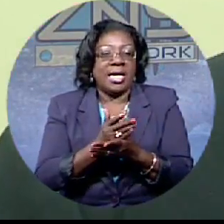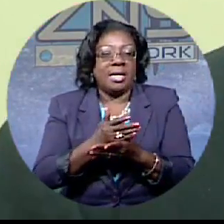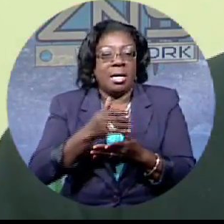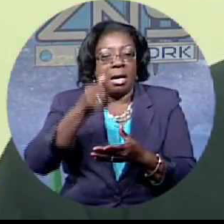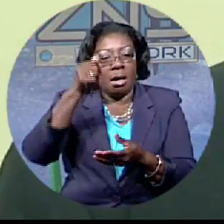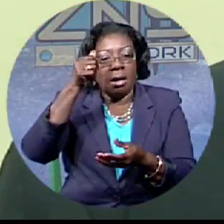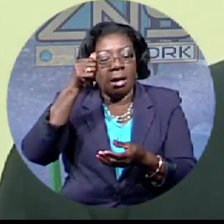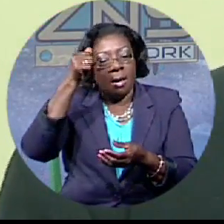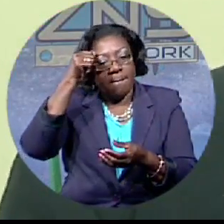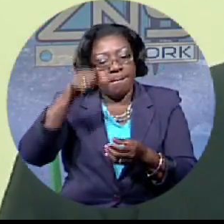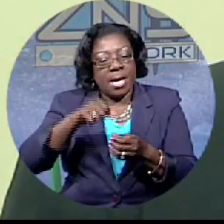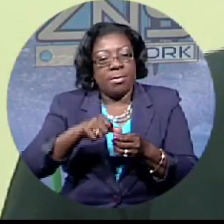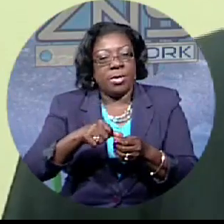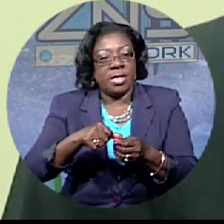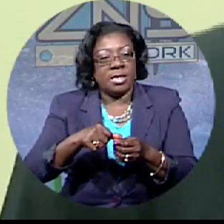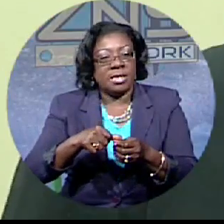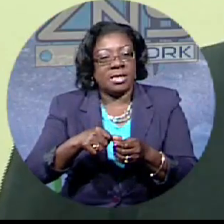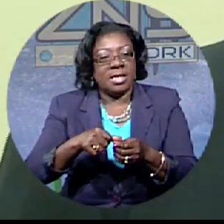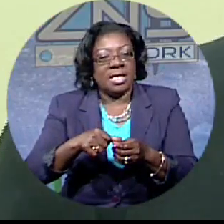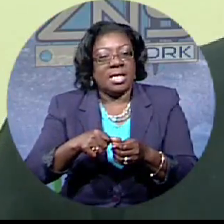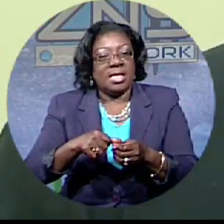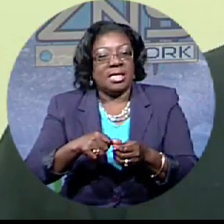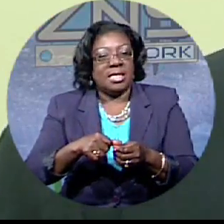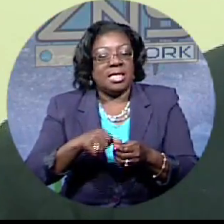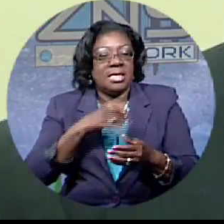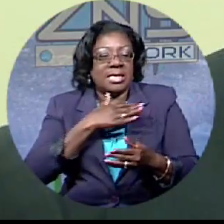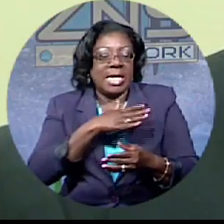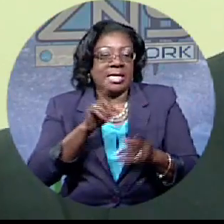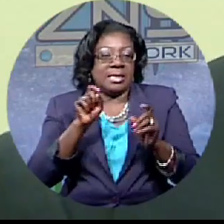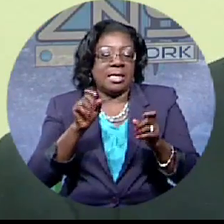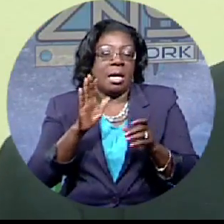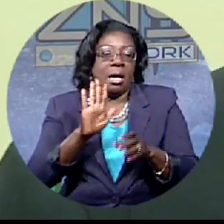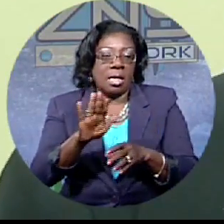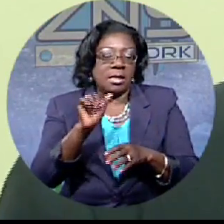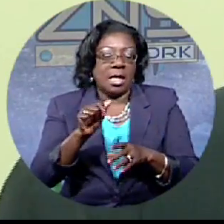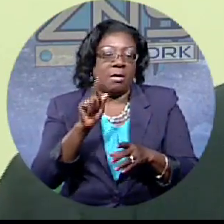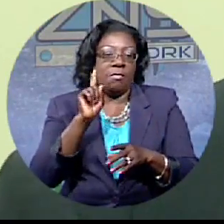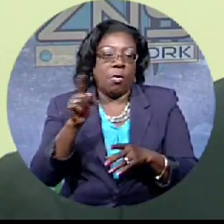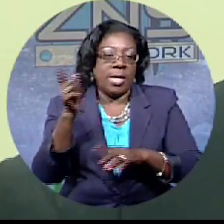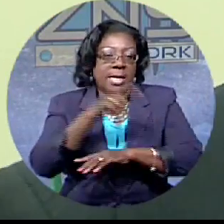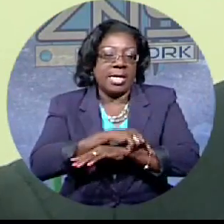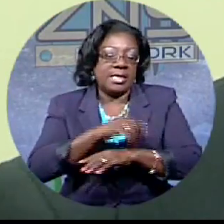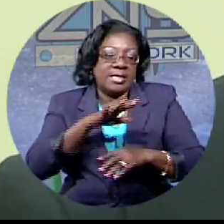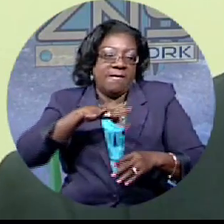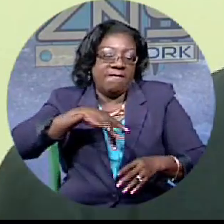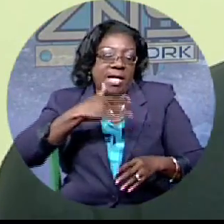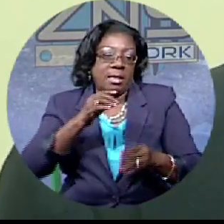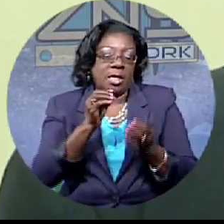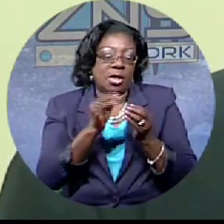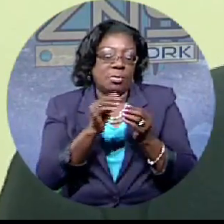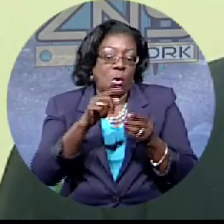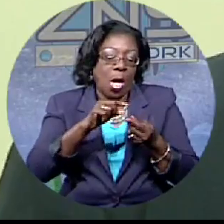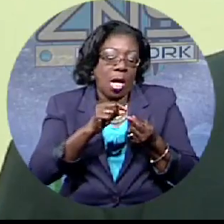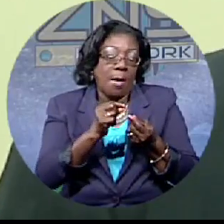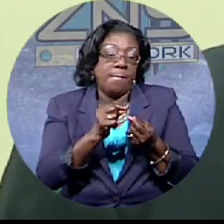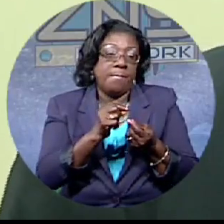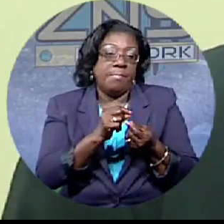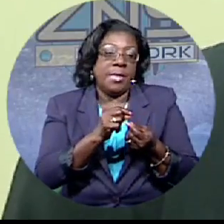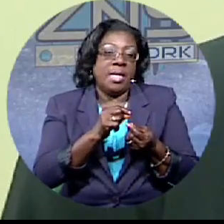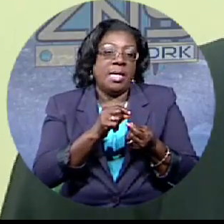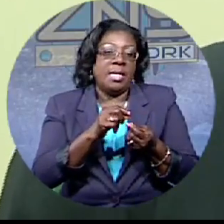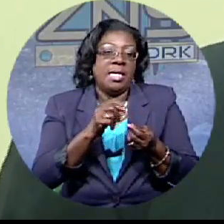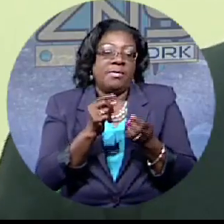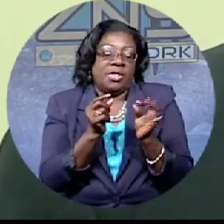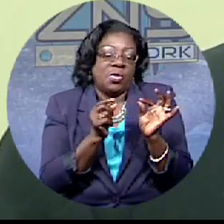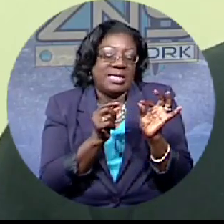self-breast examination one night, decided to give myself a self-test, and I felt a small lump. I thought nothing of it because it was